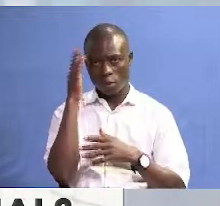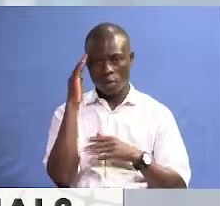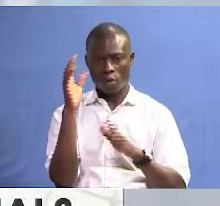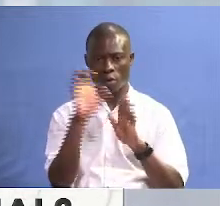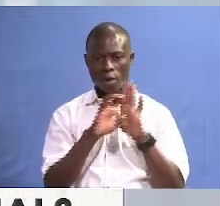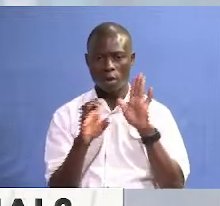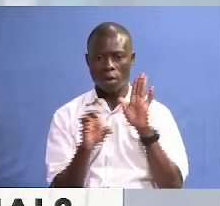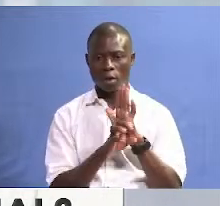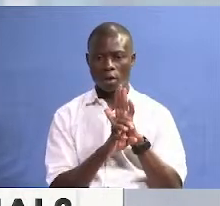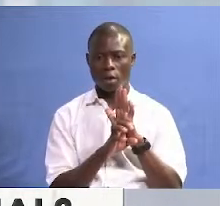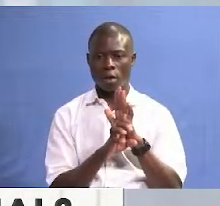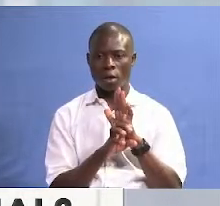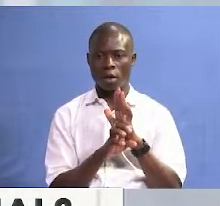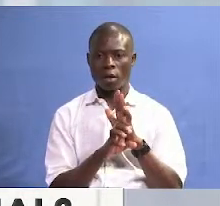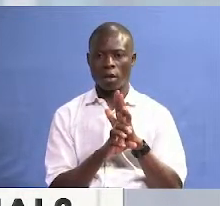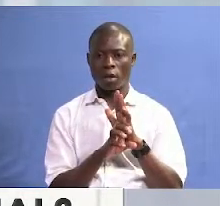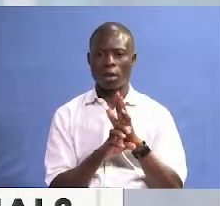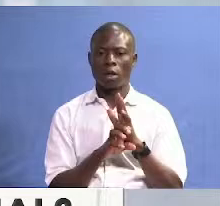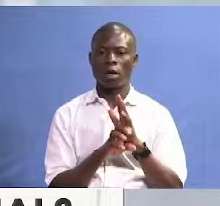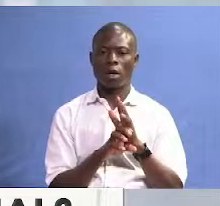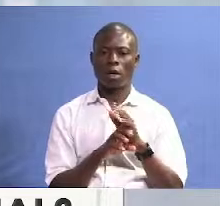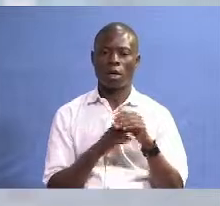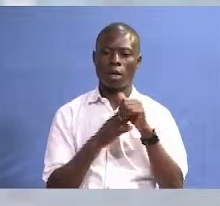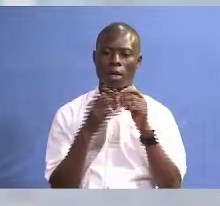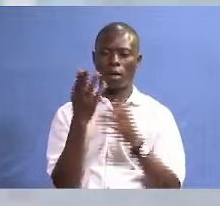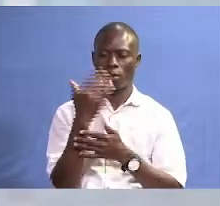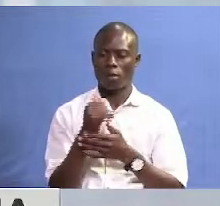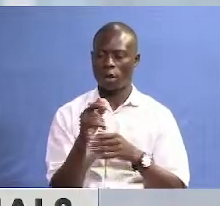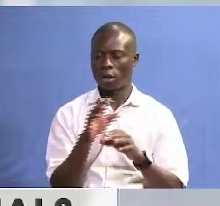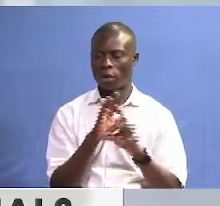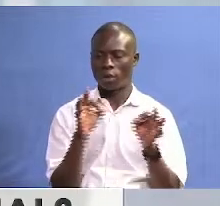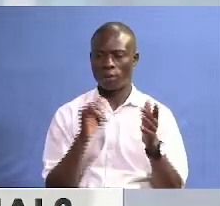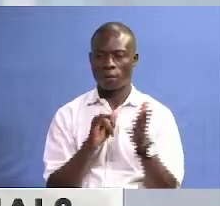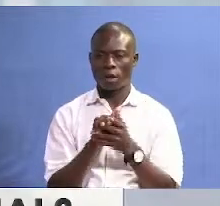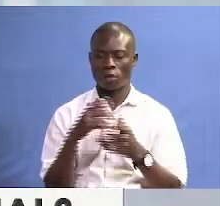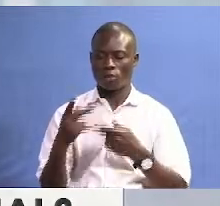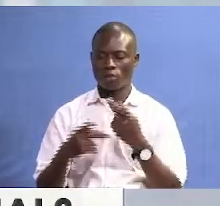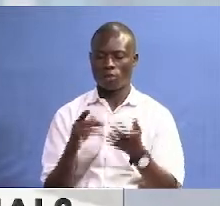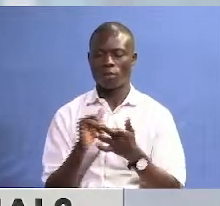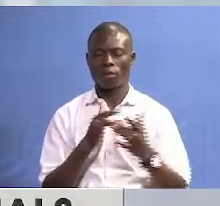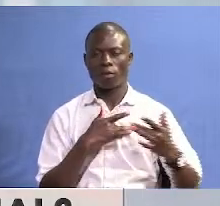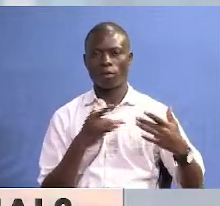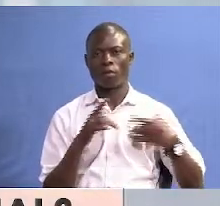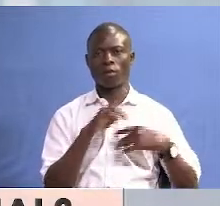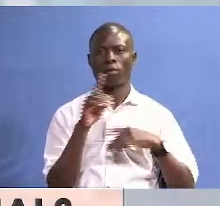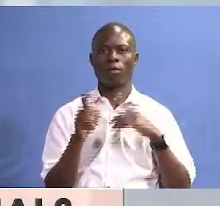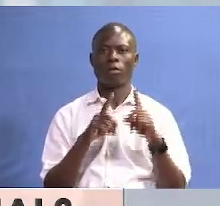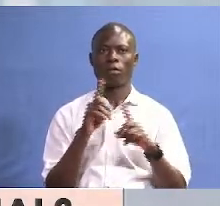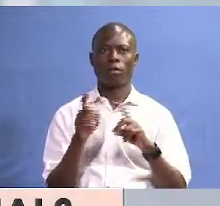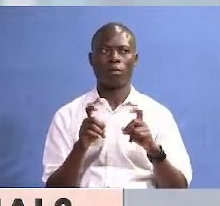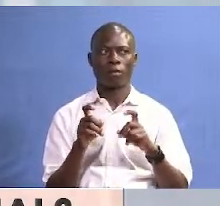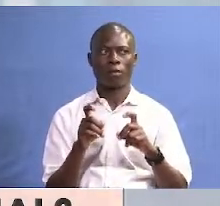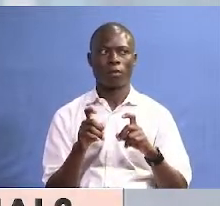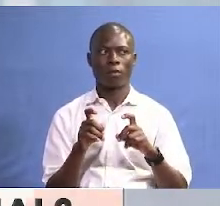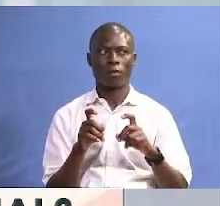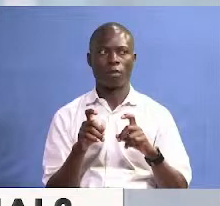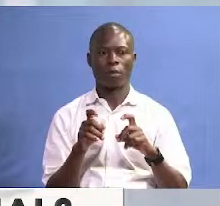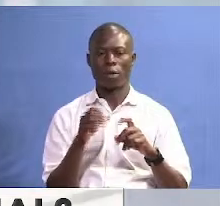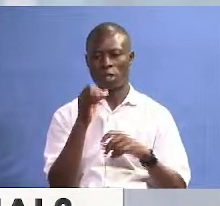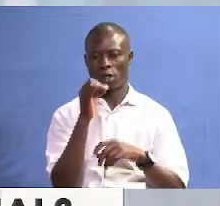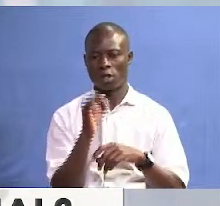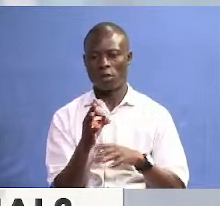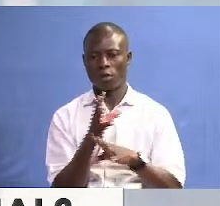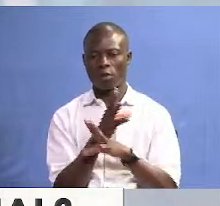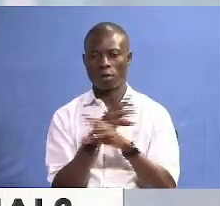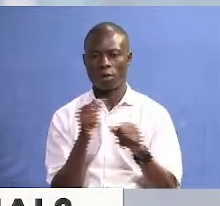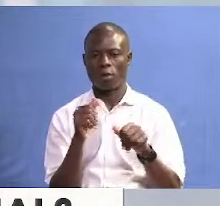constitutional legality as far as this particular process is concerned. Now the question is, did the president